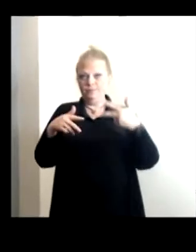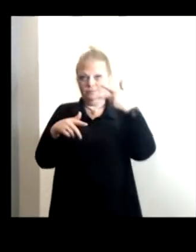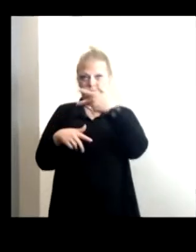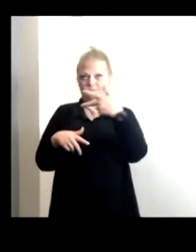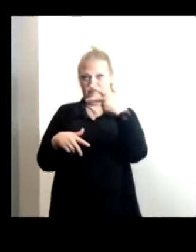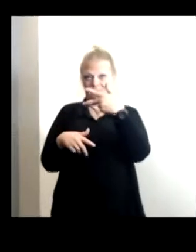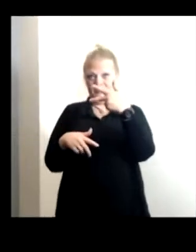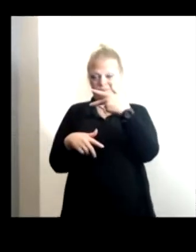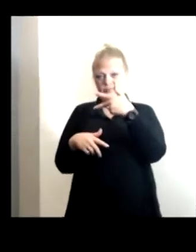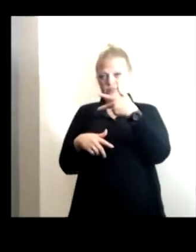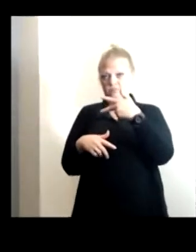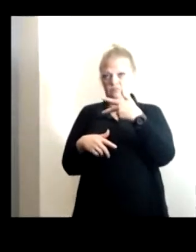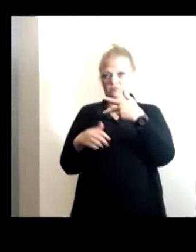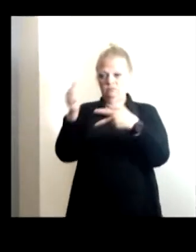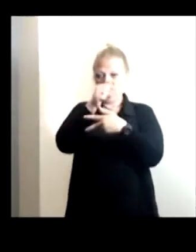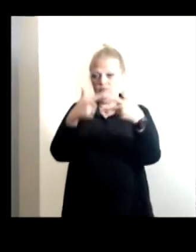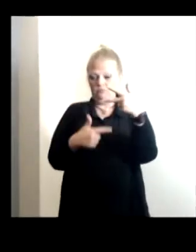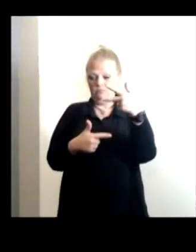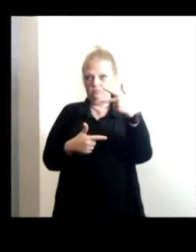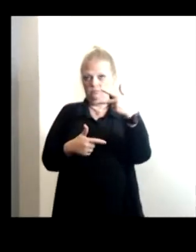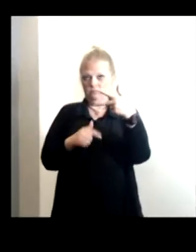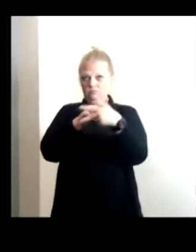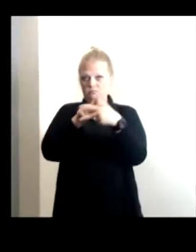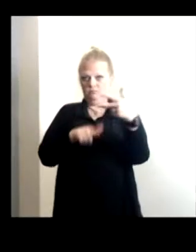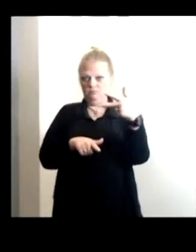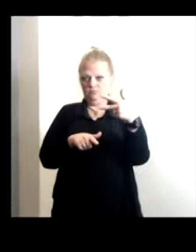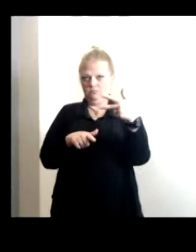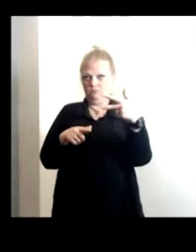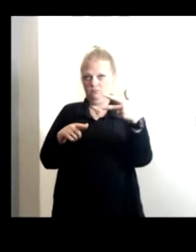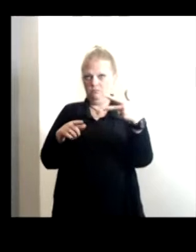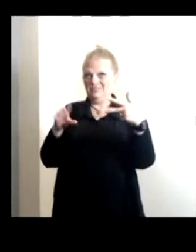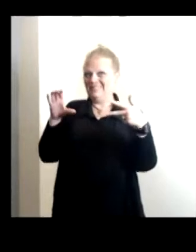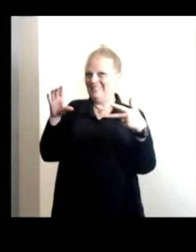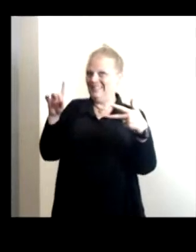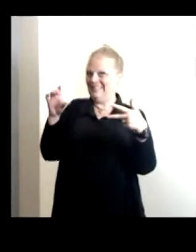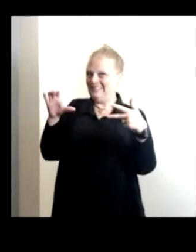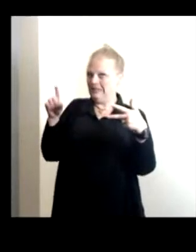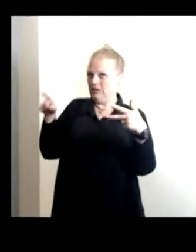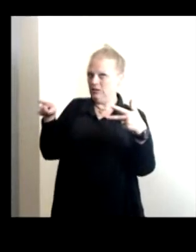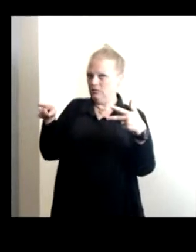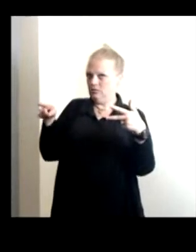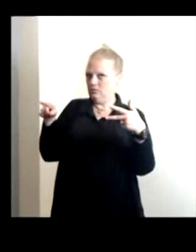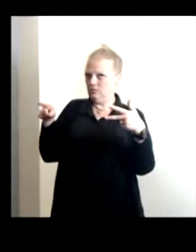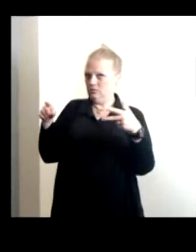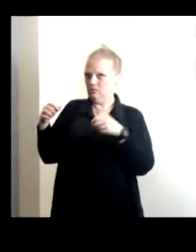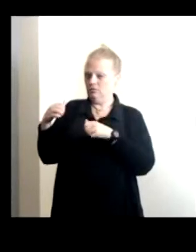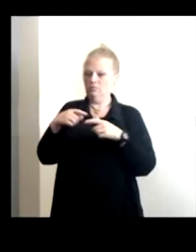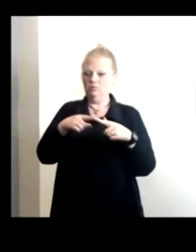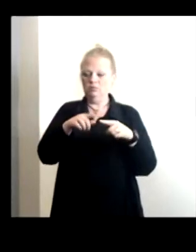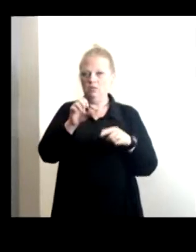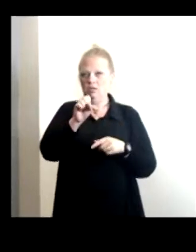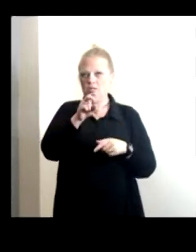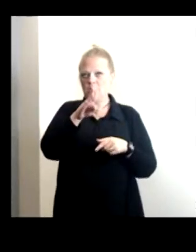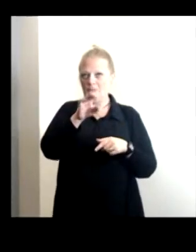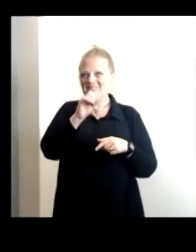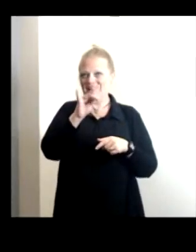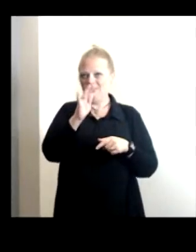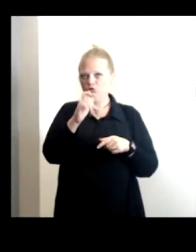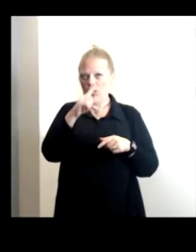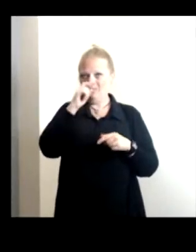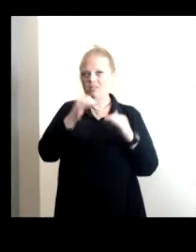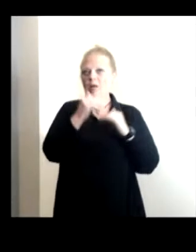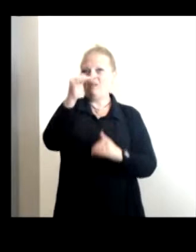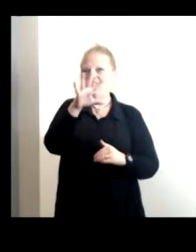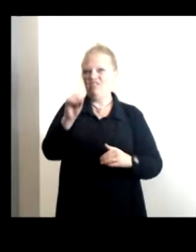zip codes would all be considered under the CDC standard at a substantial risk of community transmission because they're at 50 or